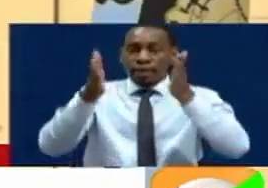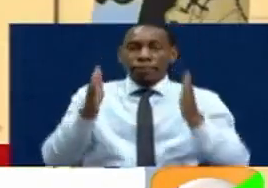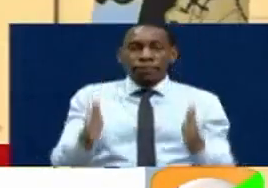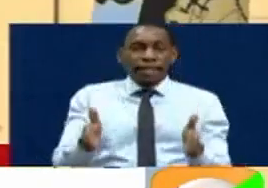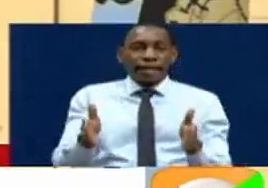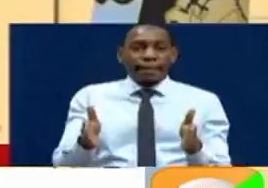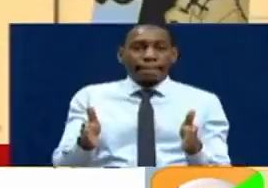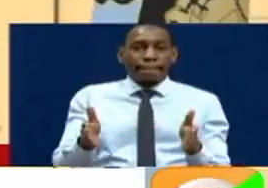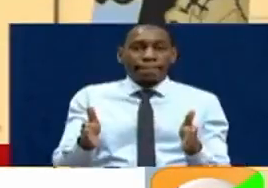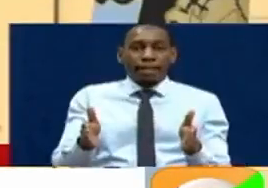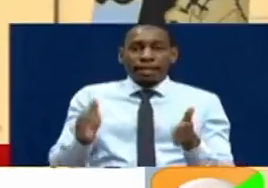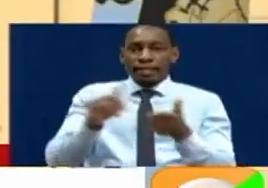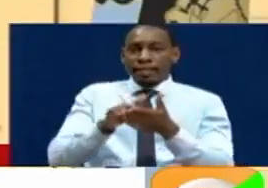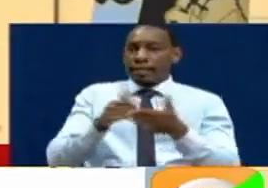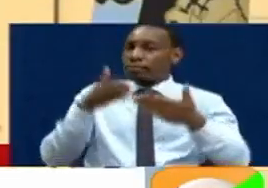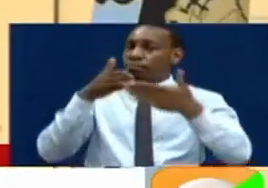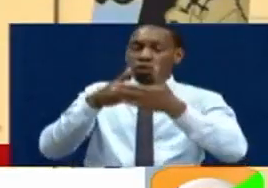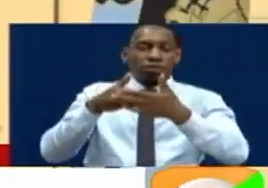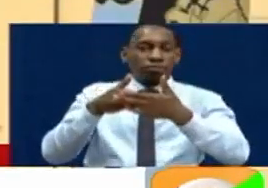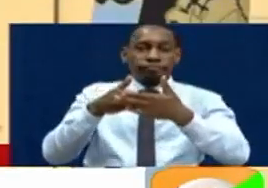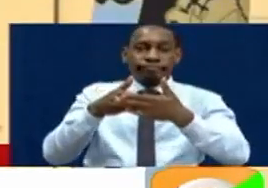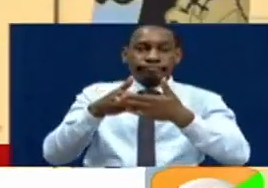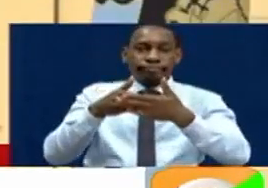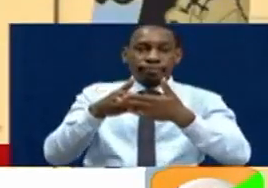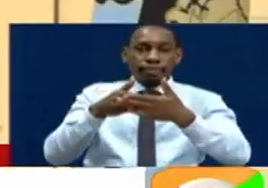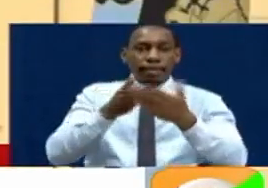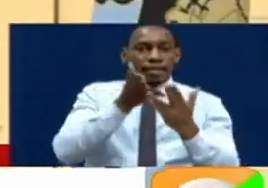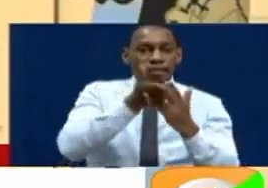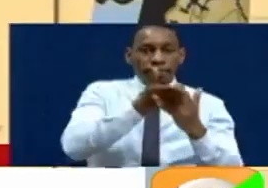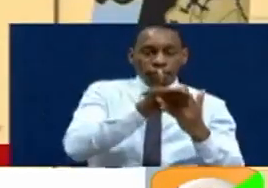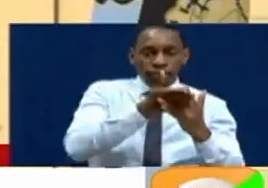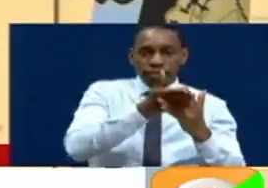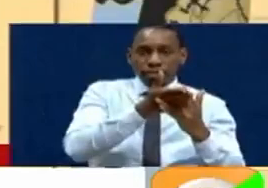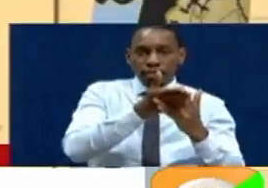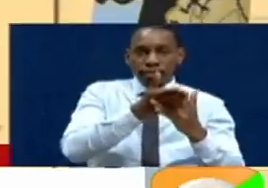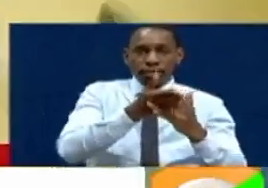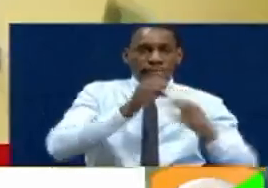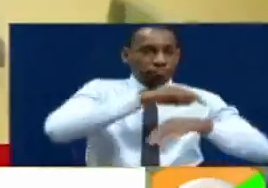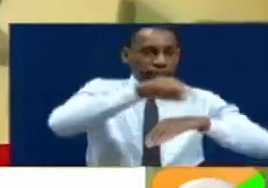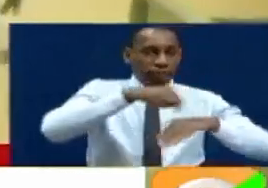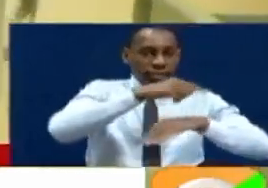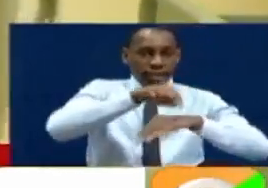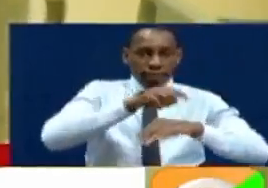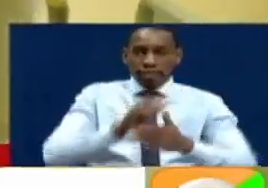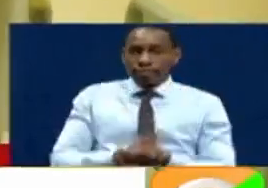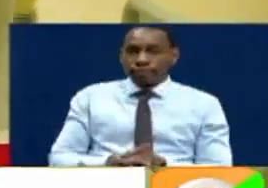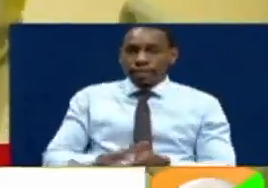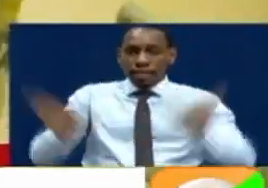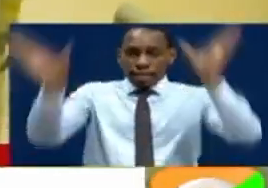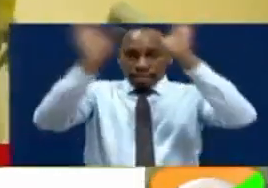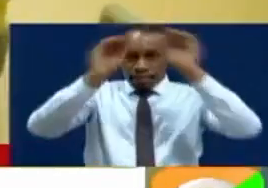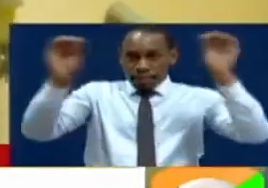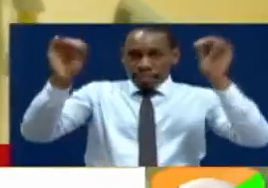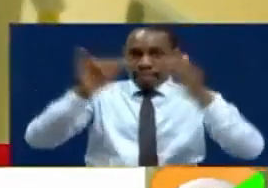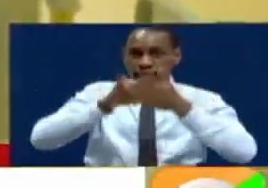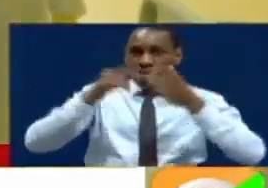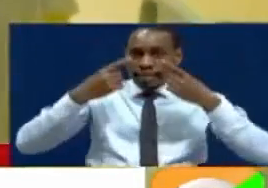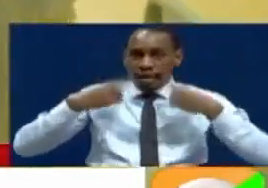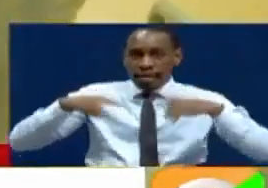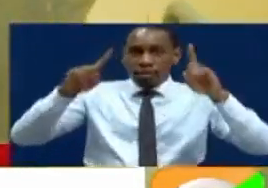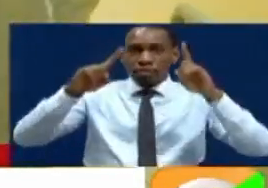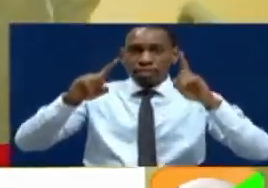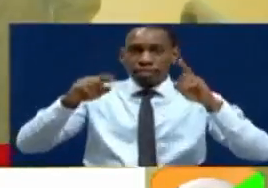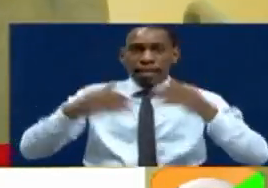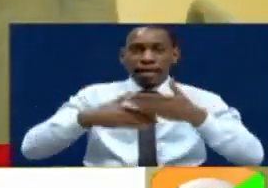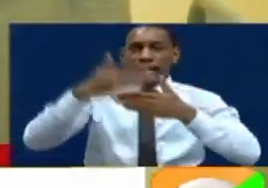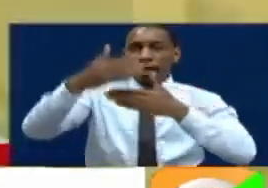providers, being prohibited between these hours. The president, making the announcement